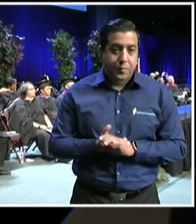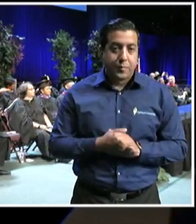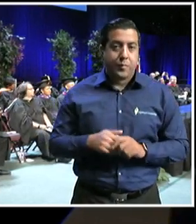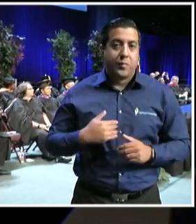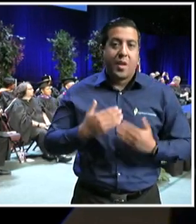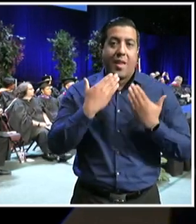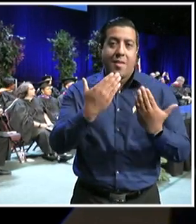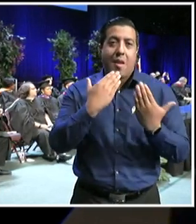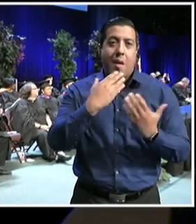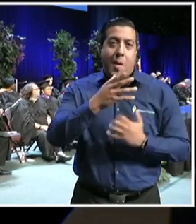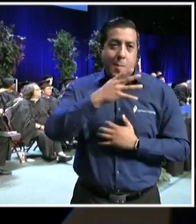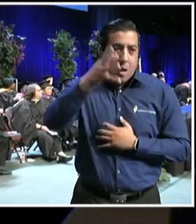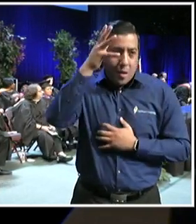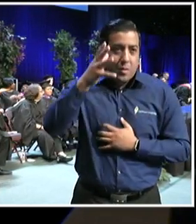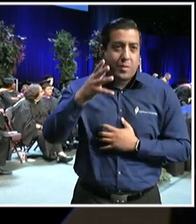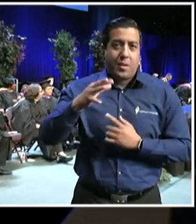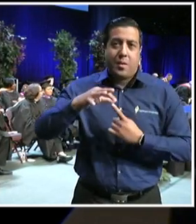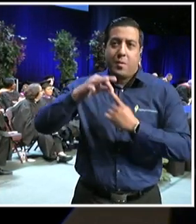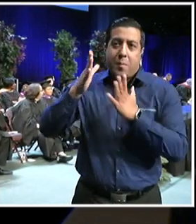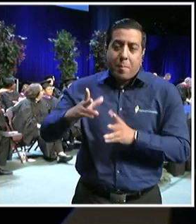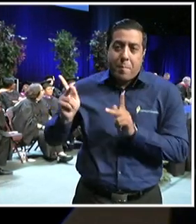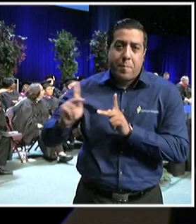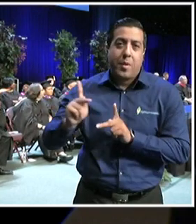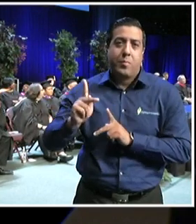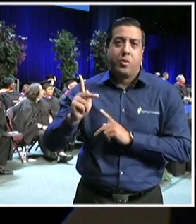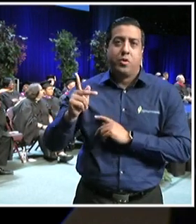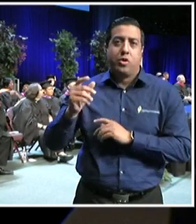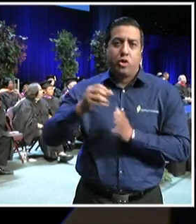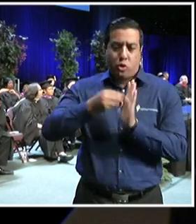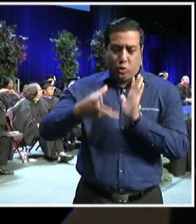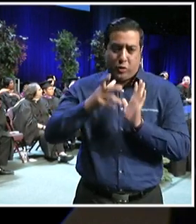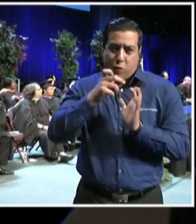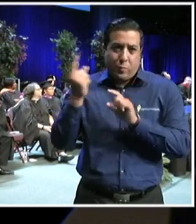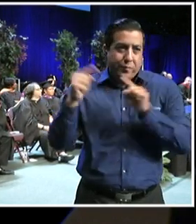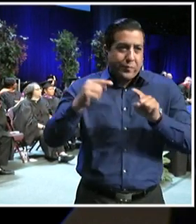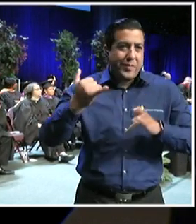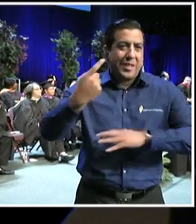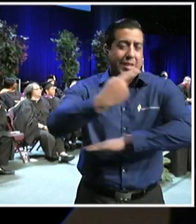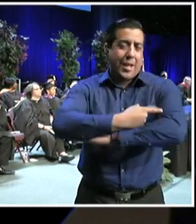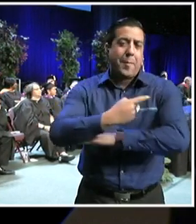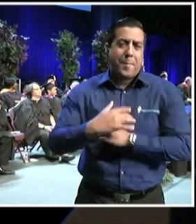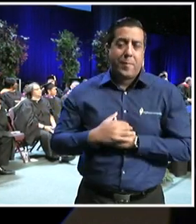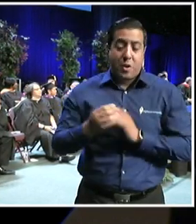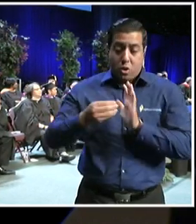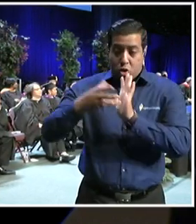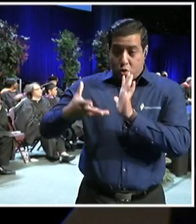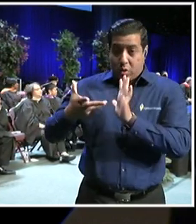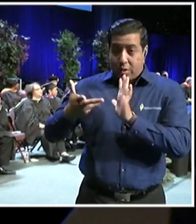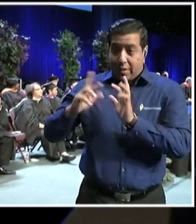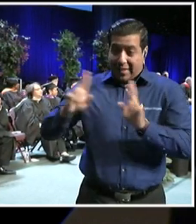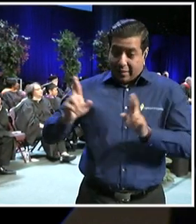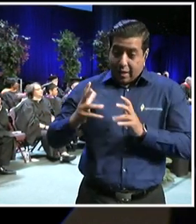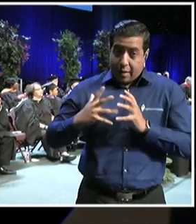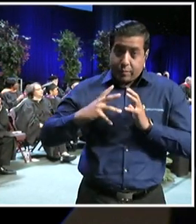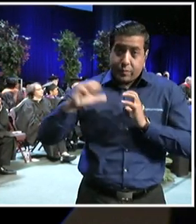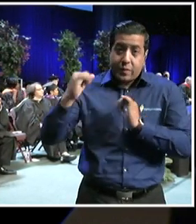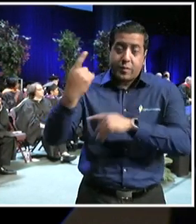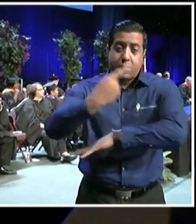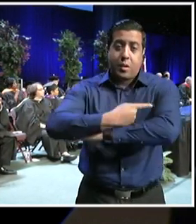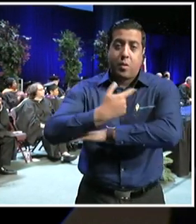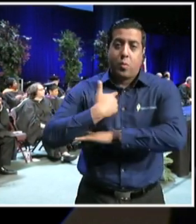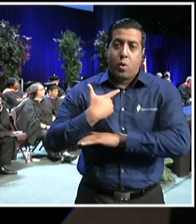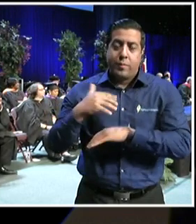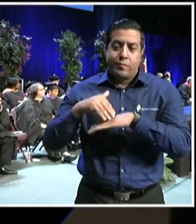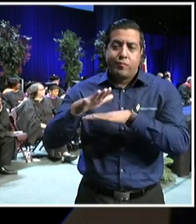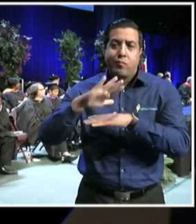Thank you, parents, guests, and students for attending today. Students, as you leave today, we send you our